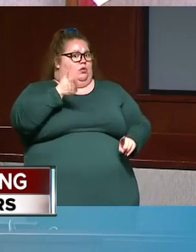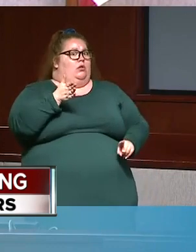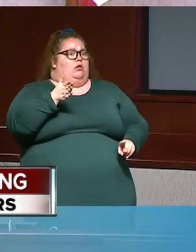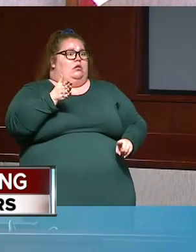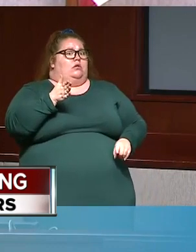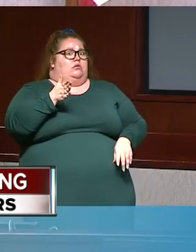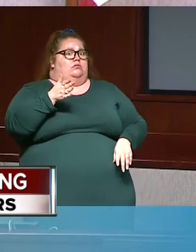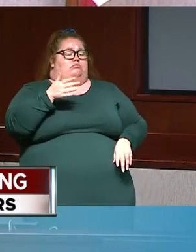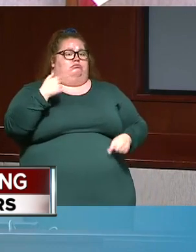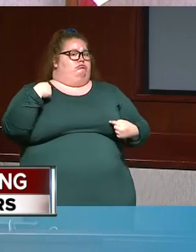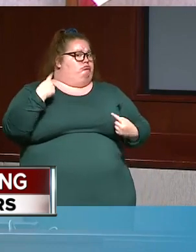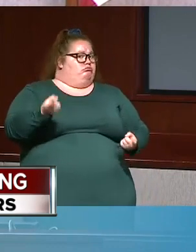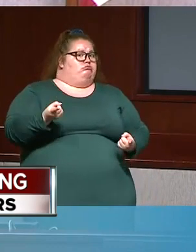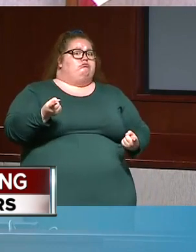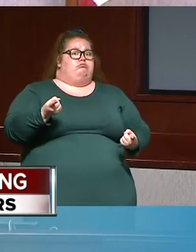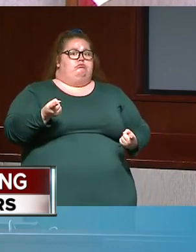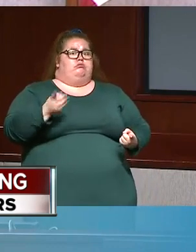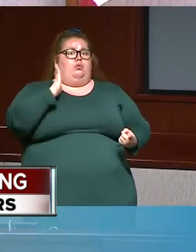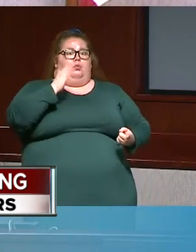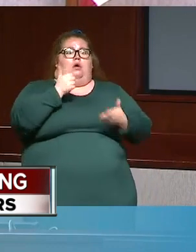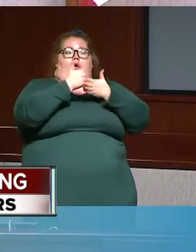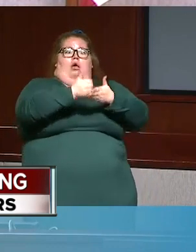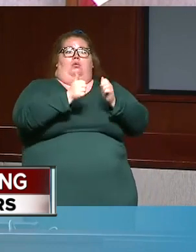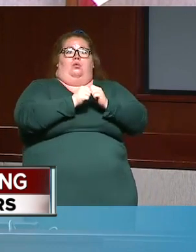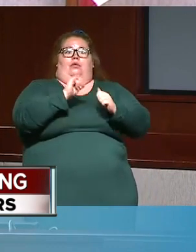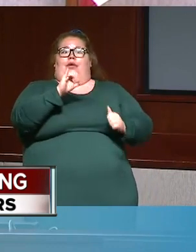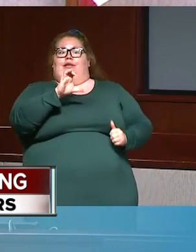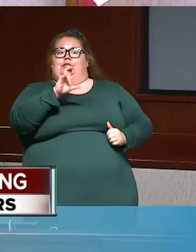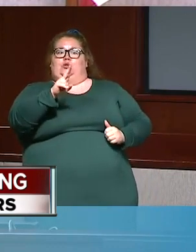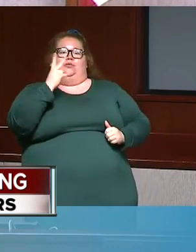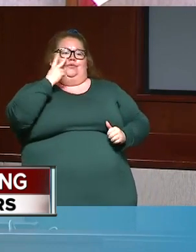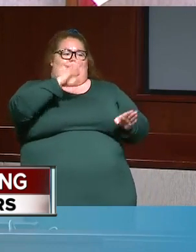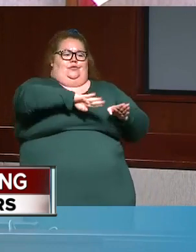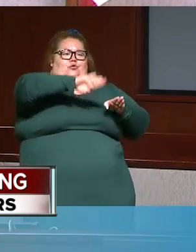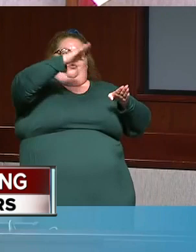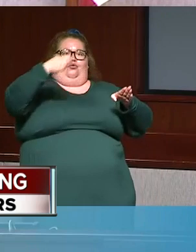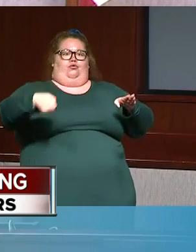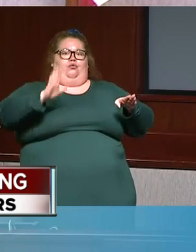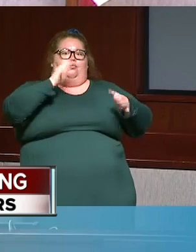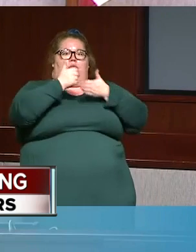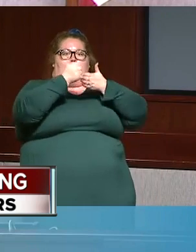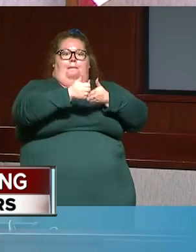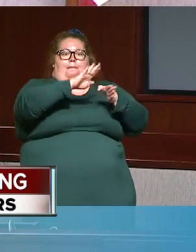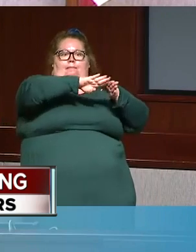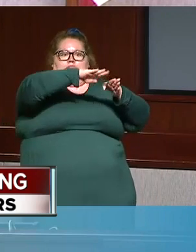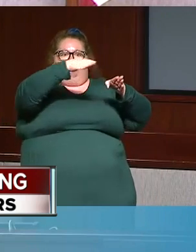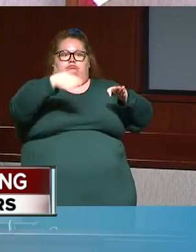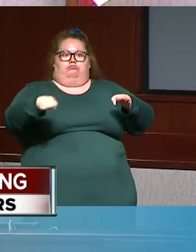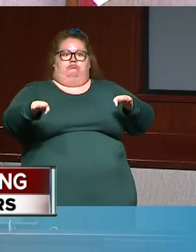get this ICU capacity or bell curve down even more.